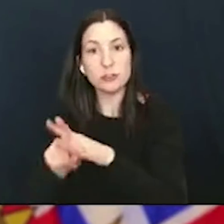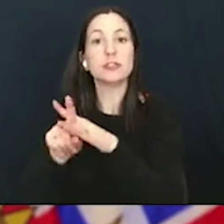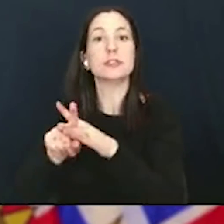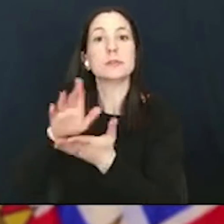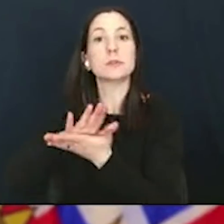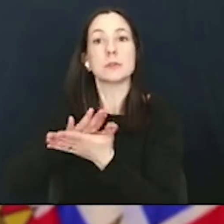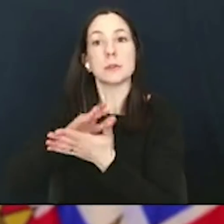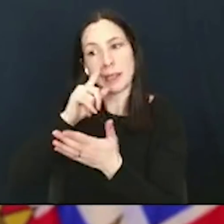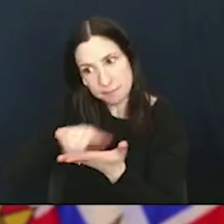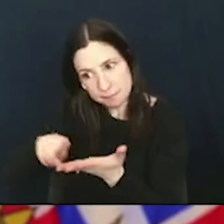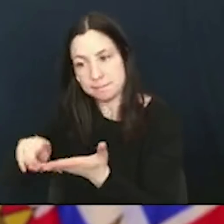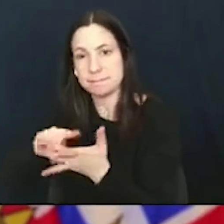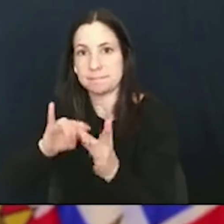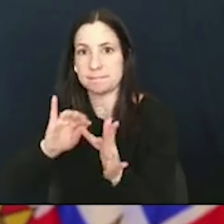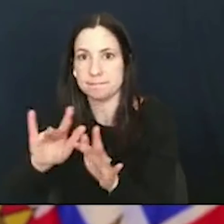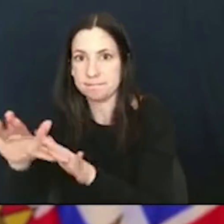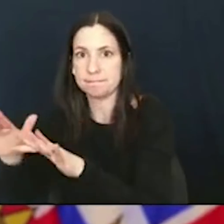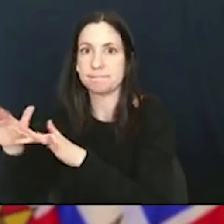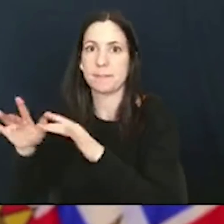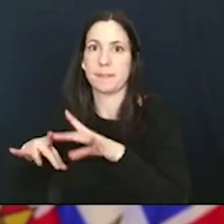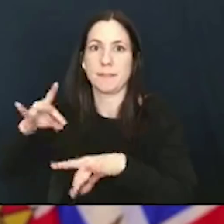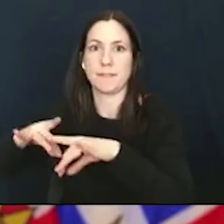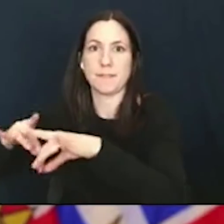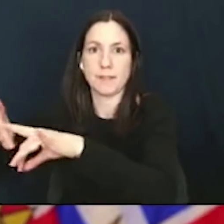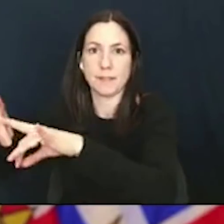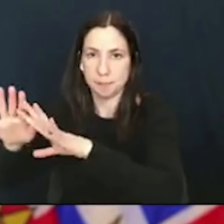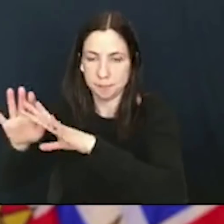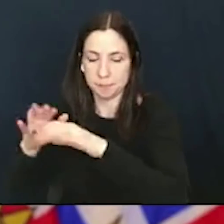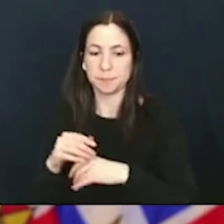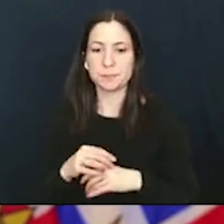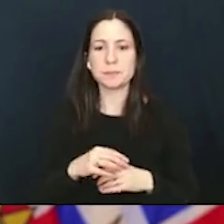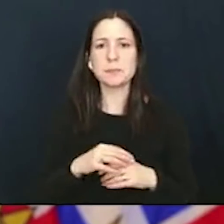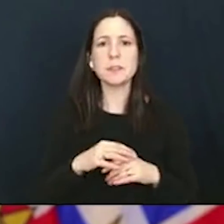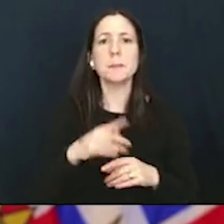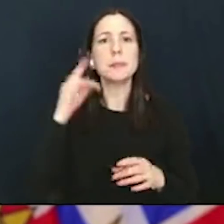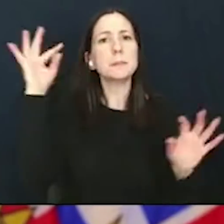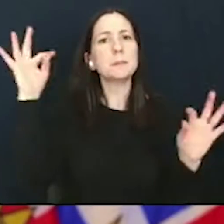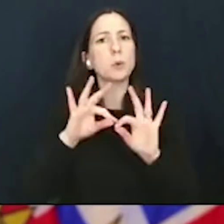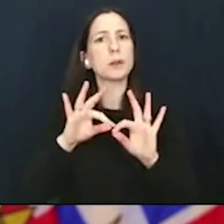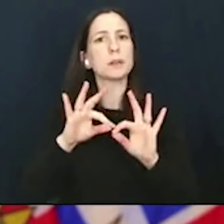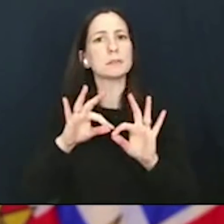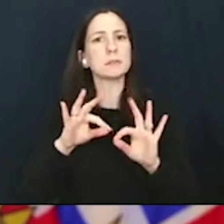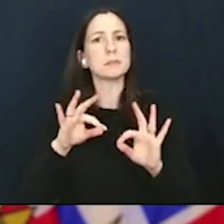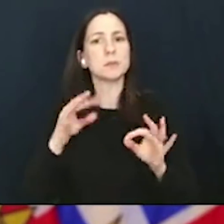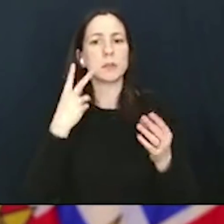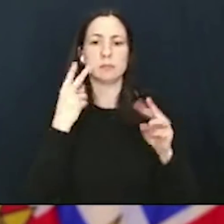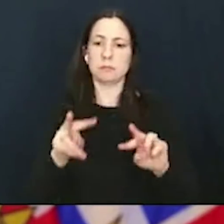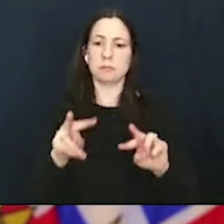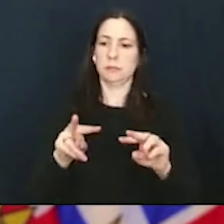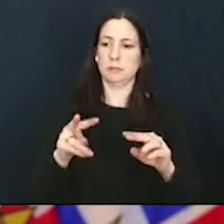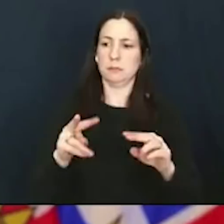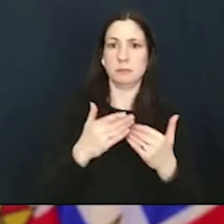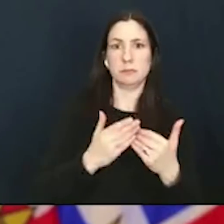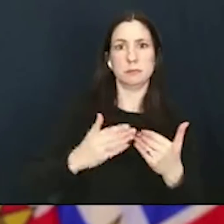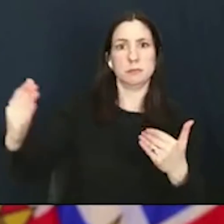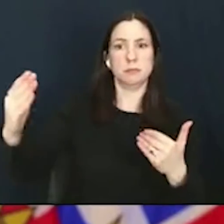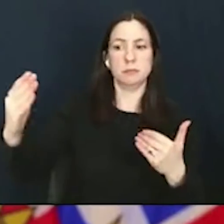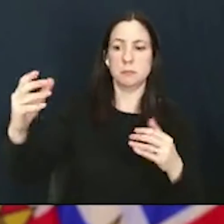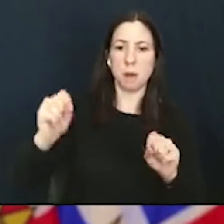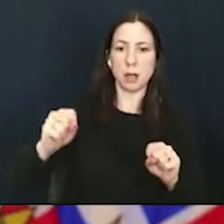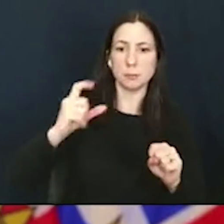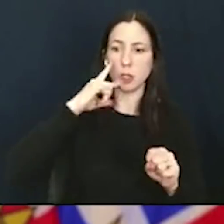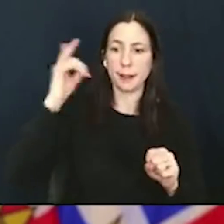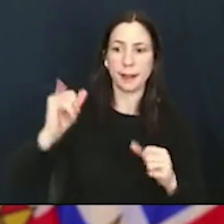So really, this is important for us to understand where we are in the trajectory and what the potential is for